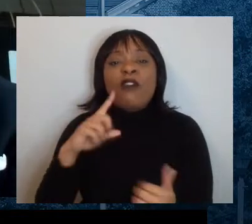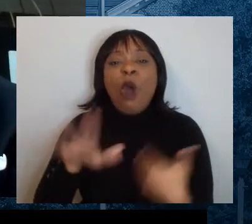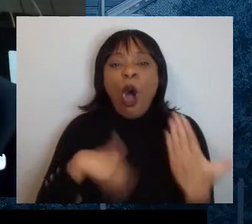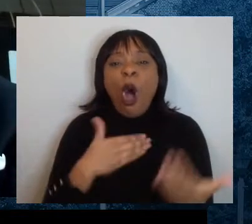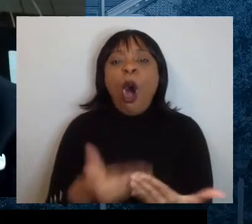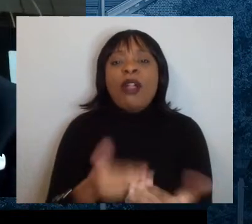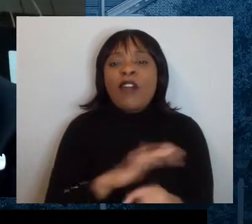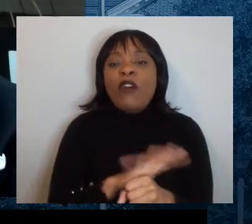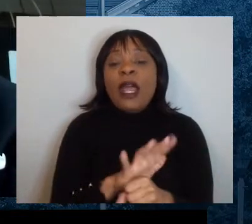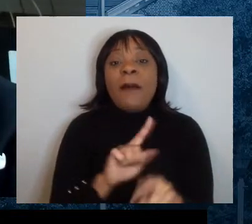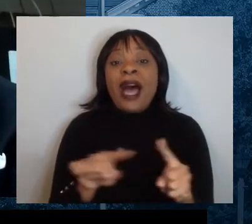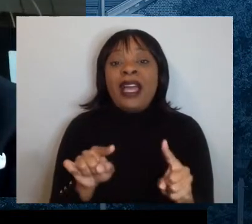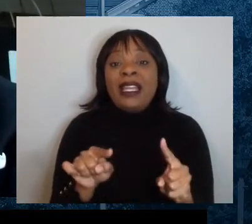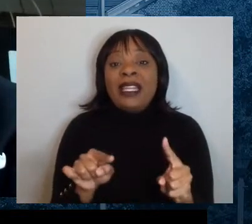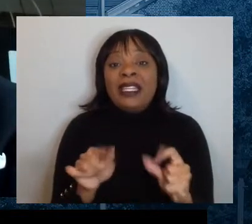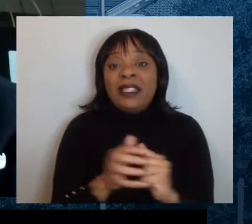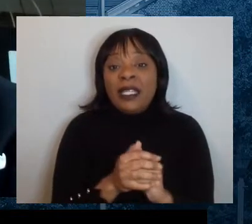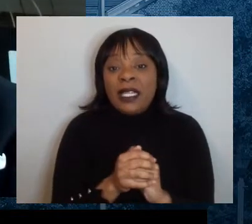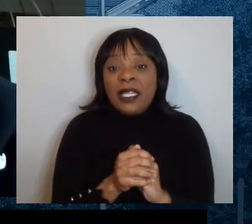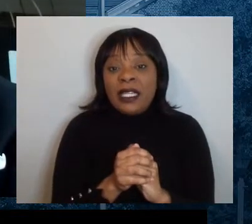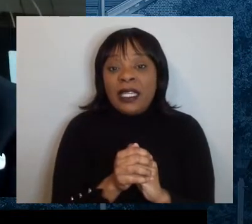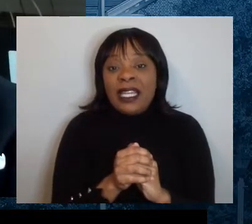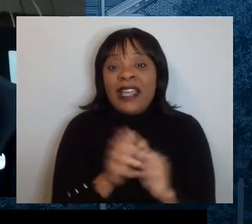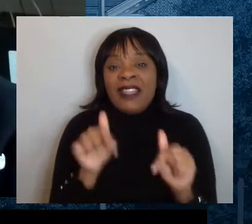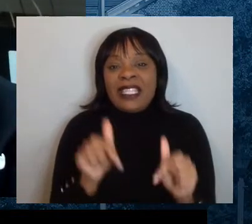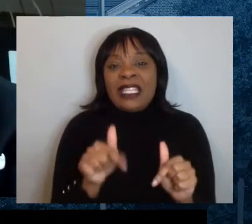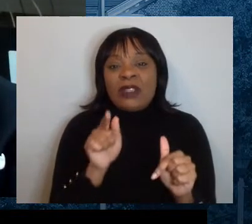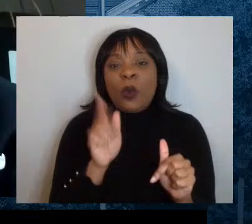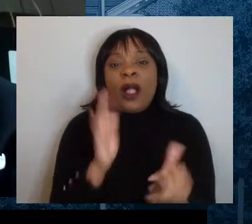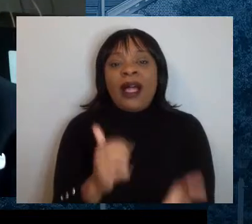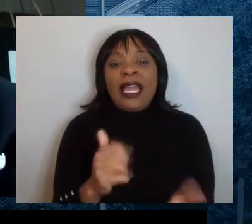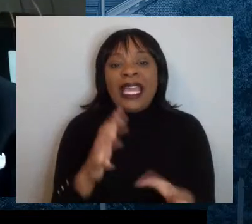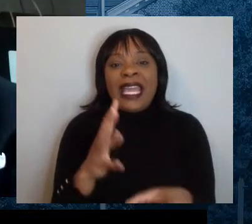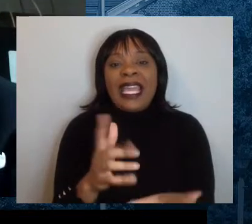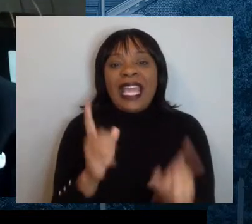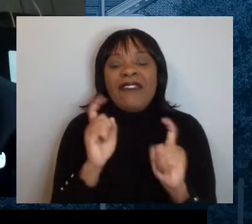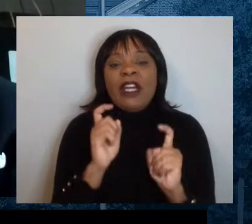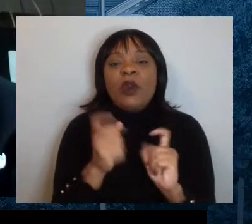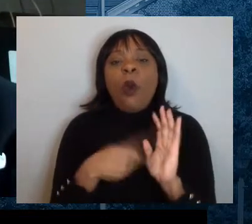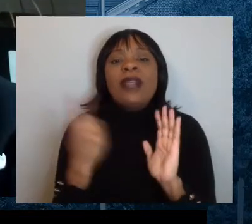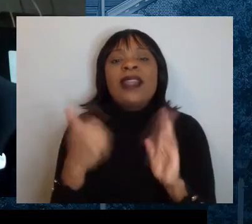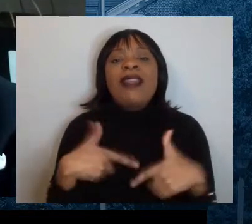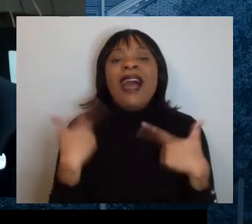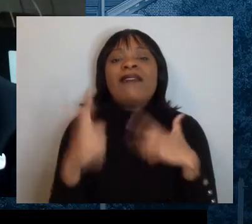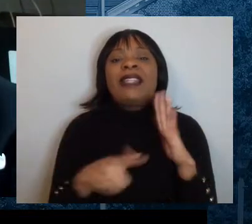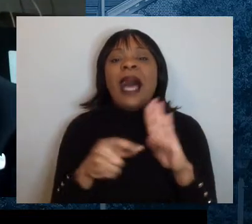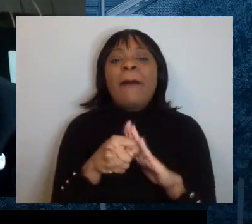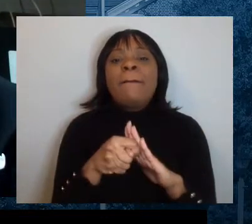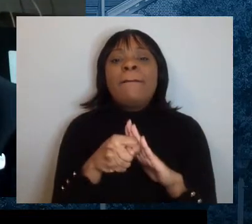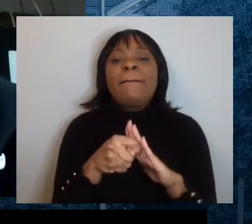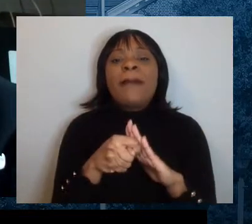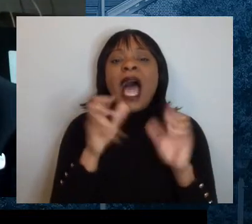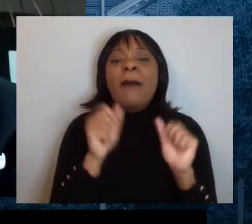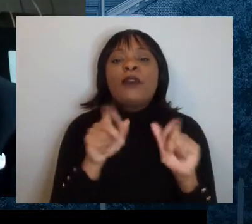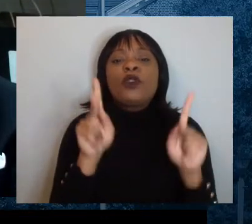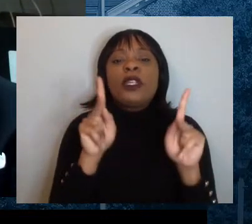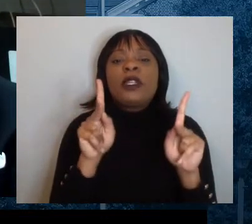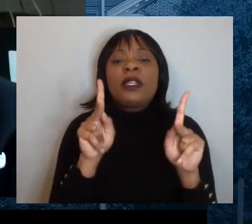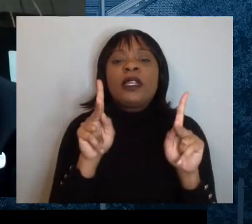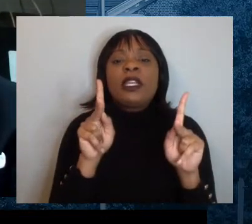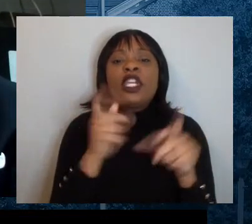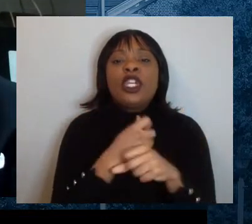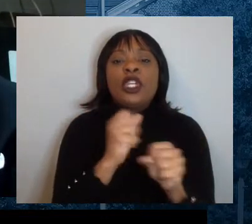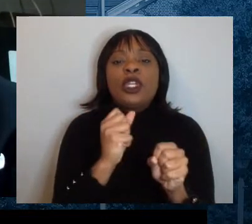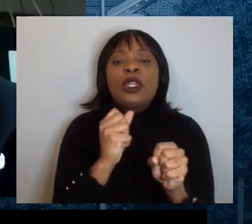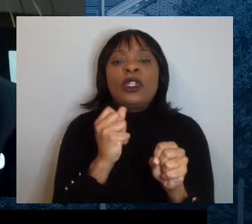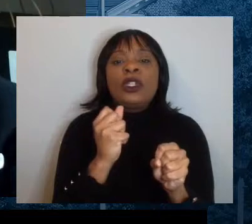in particular, because it's really going to give us a once-in-a-lifetime opportunity to make investments that are important to our